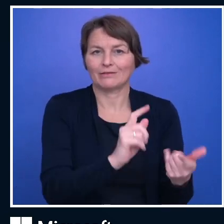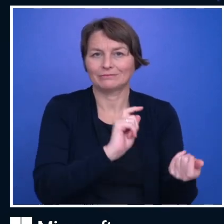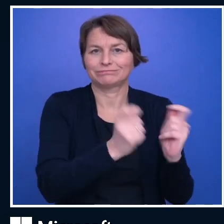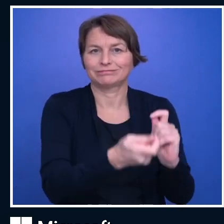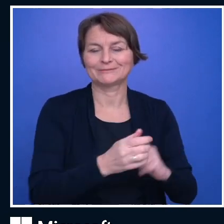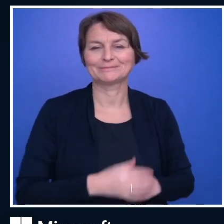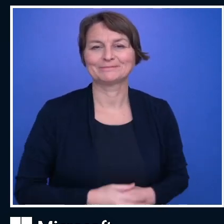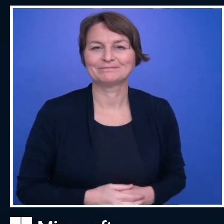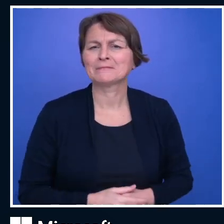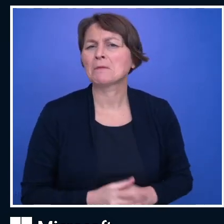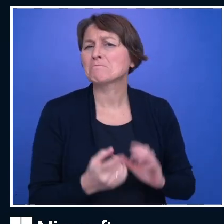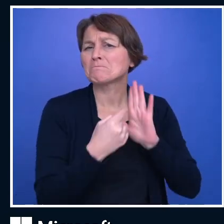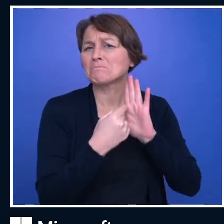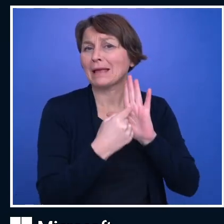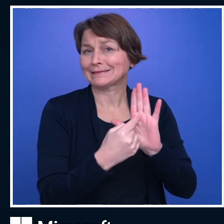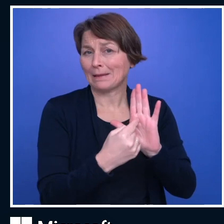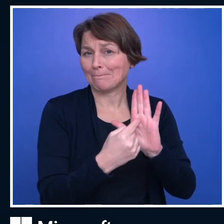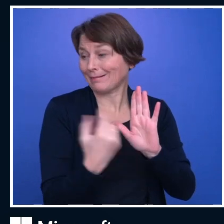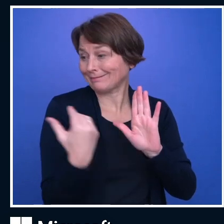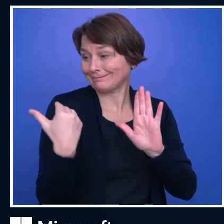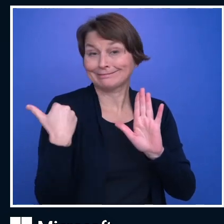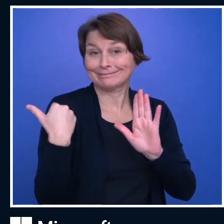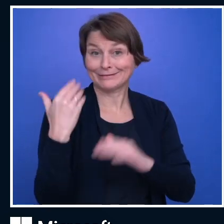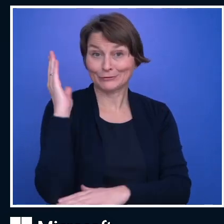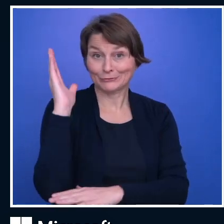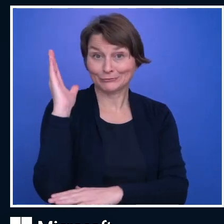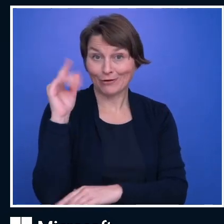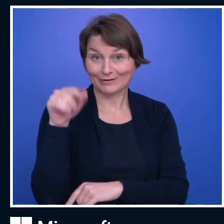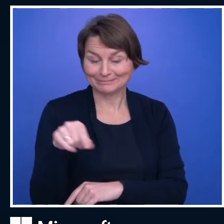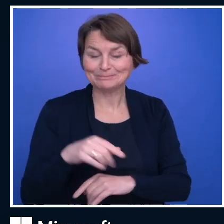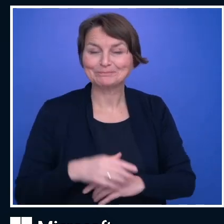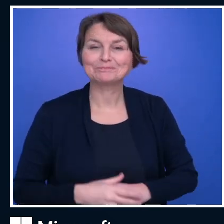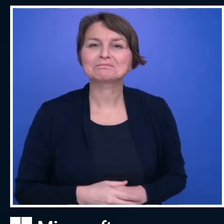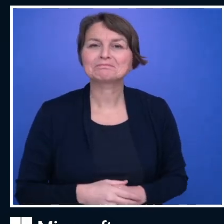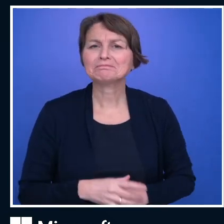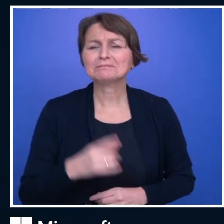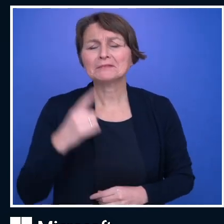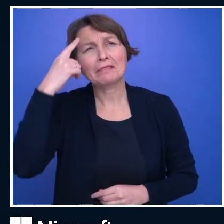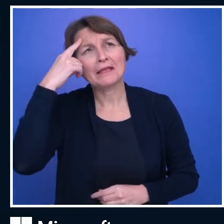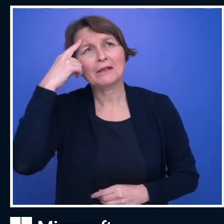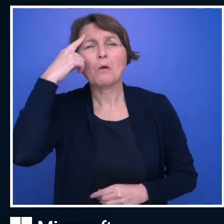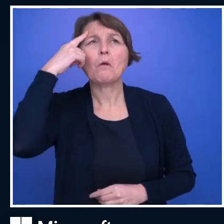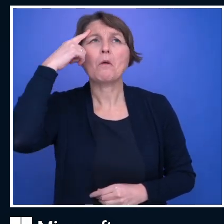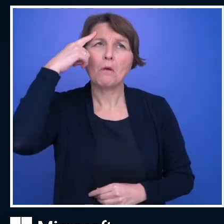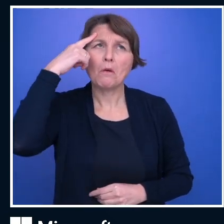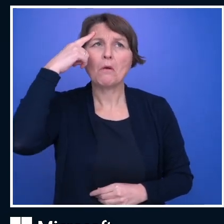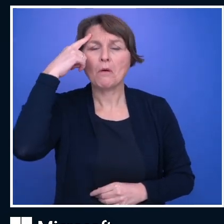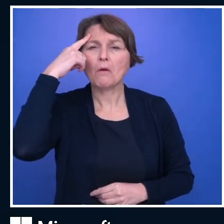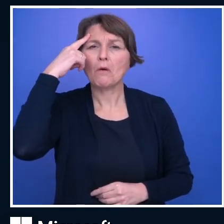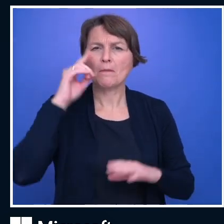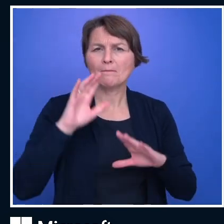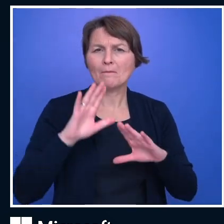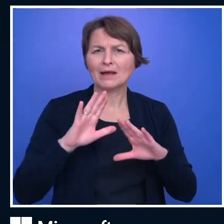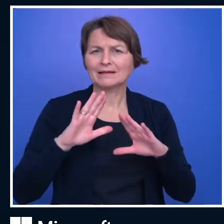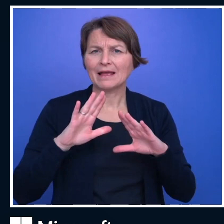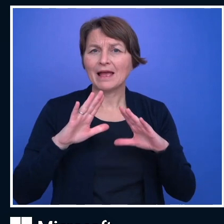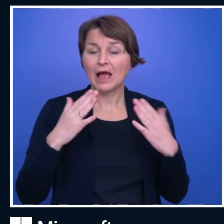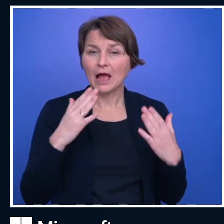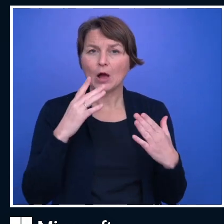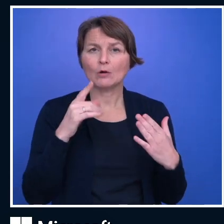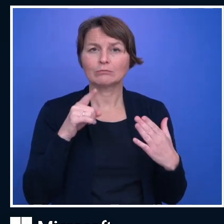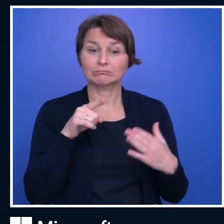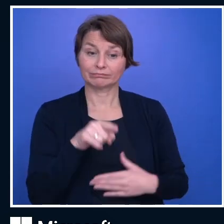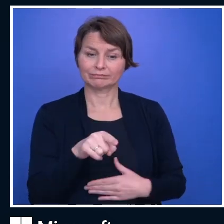right? So in case your car, for example, it has to take a right, but it decides that it's to take a